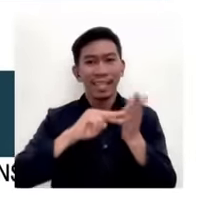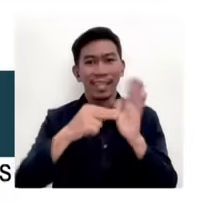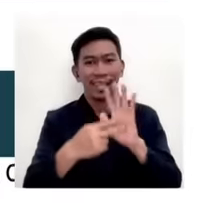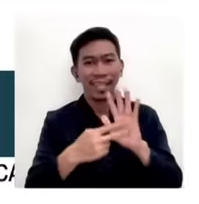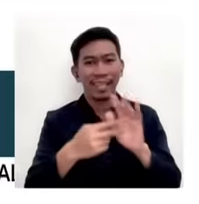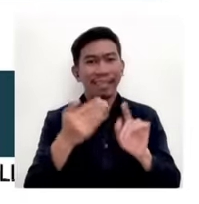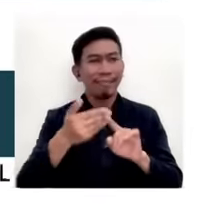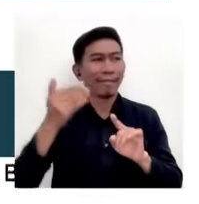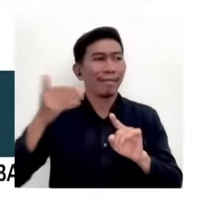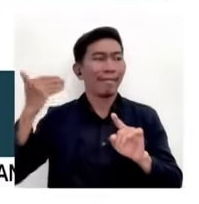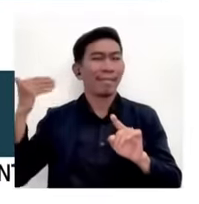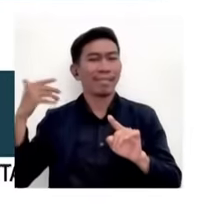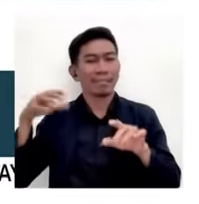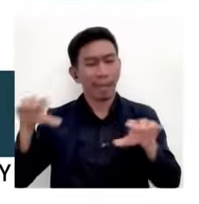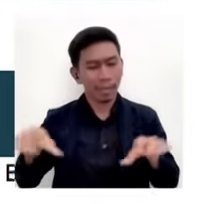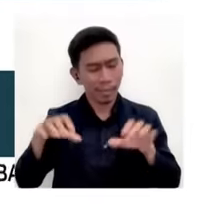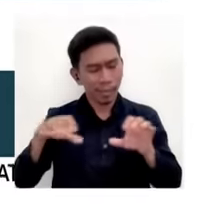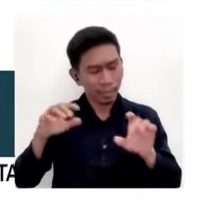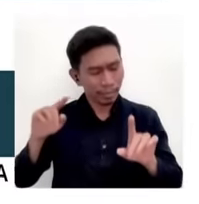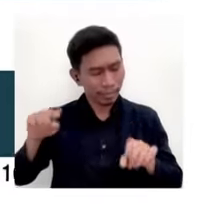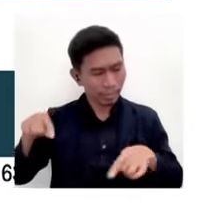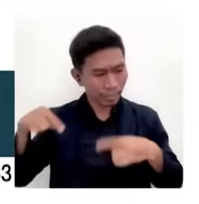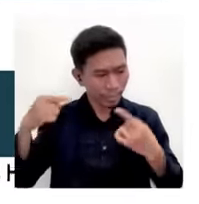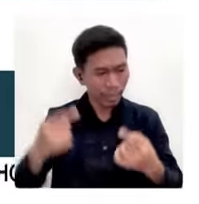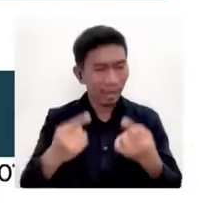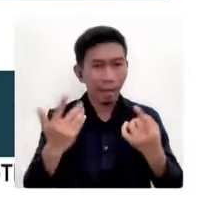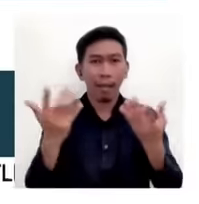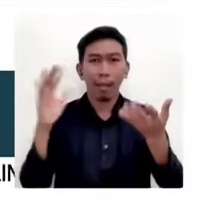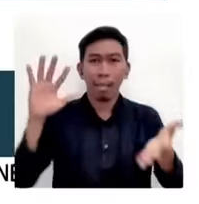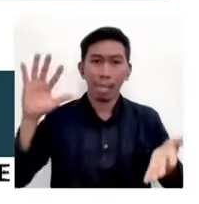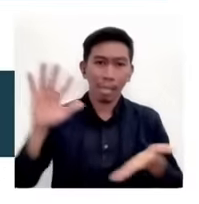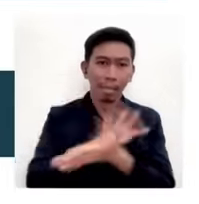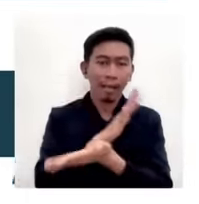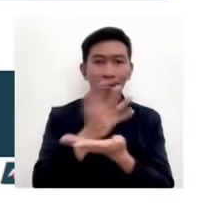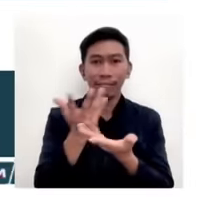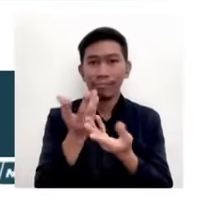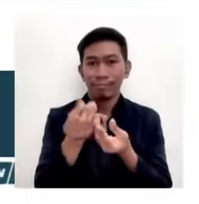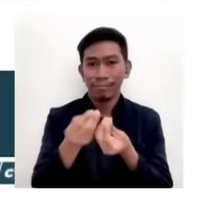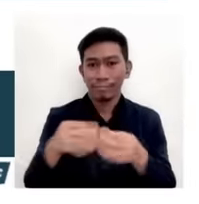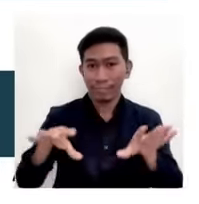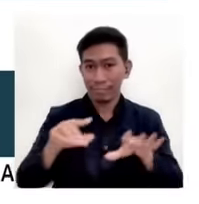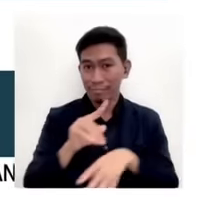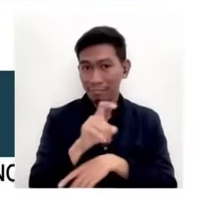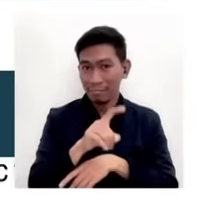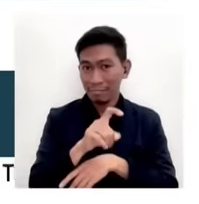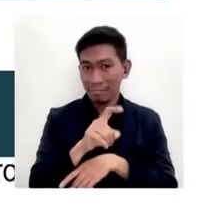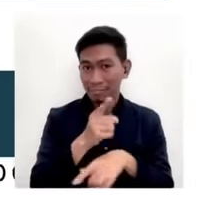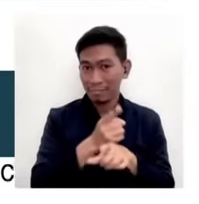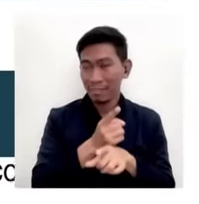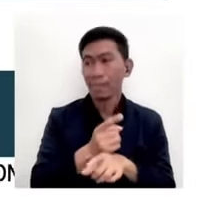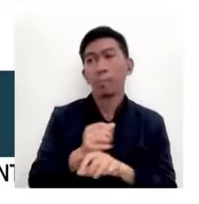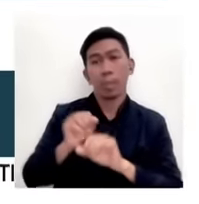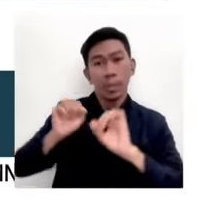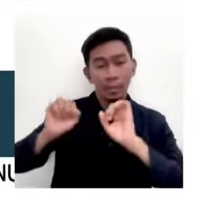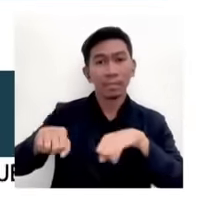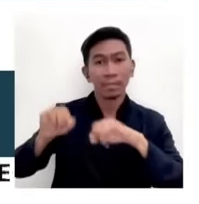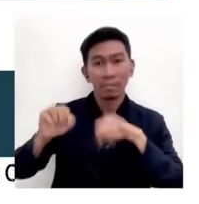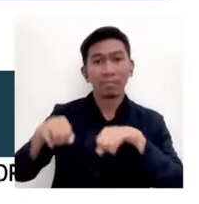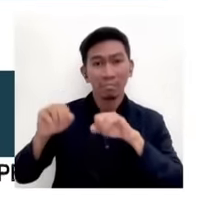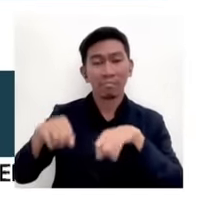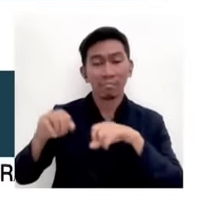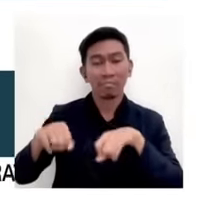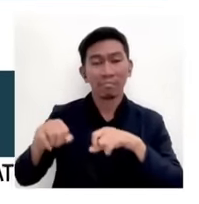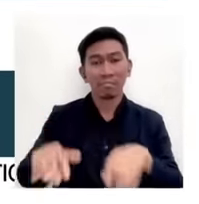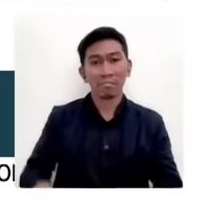dekada, mawawala ng parang pula, ganun ho ba? That could be a possible scenario, you